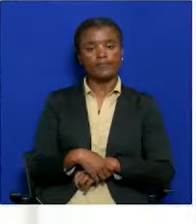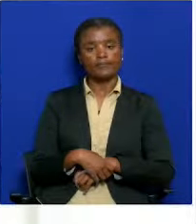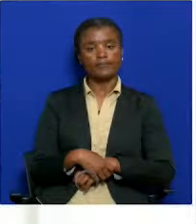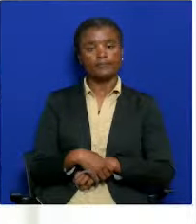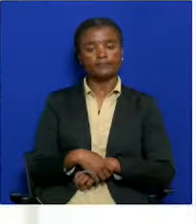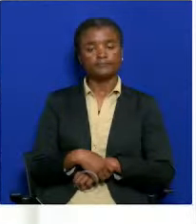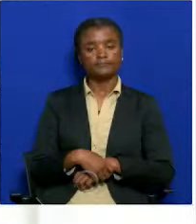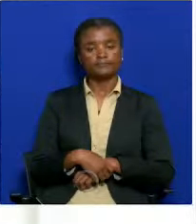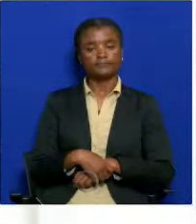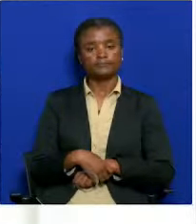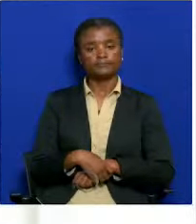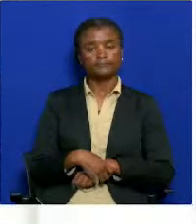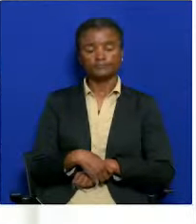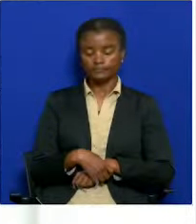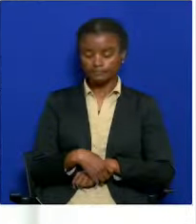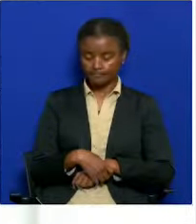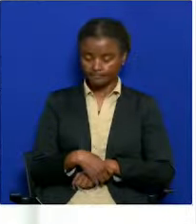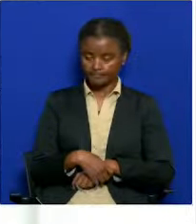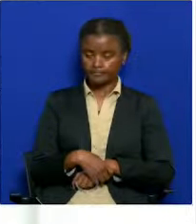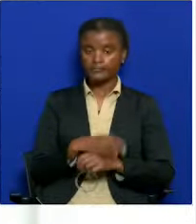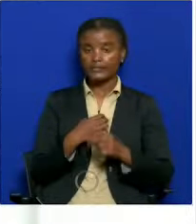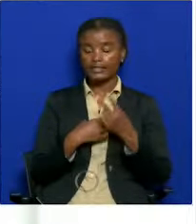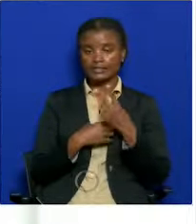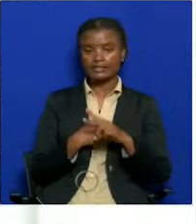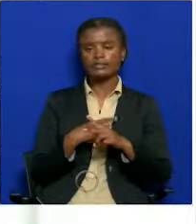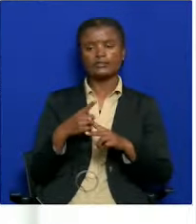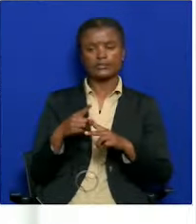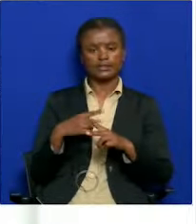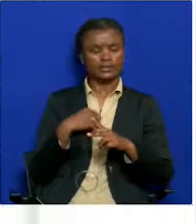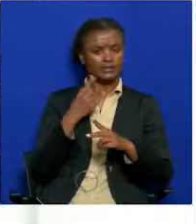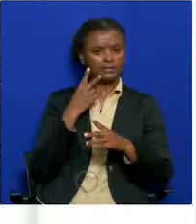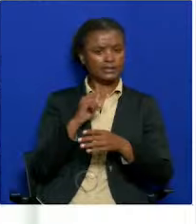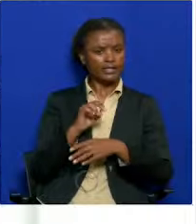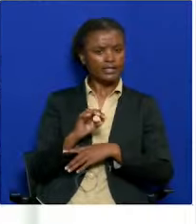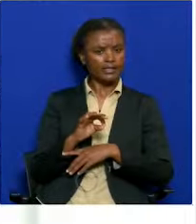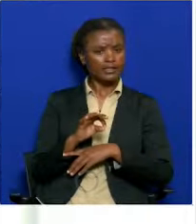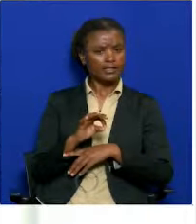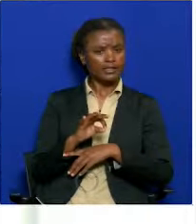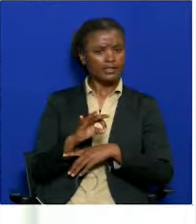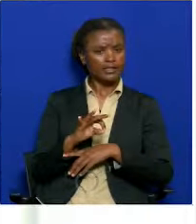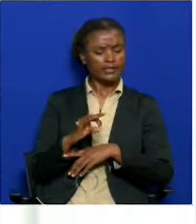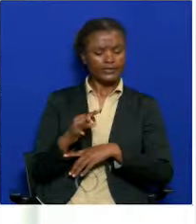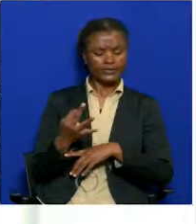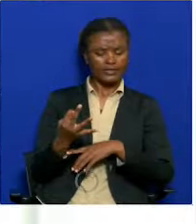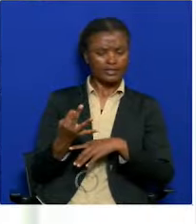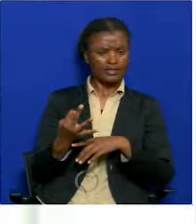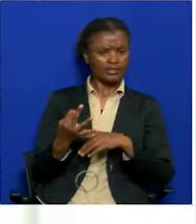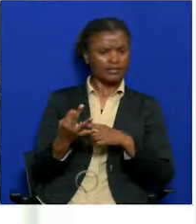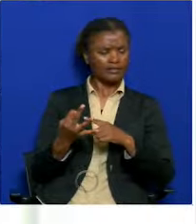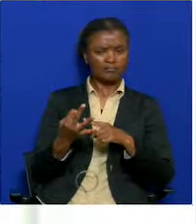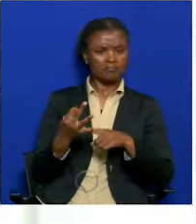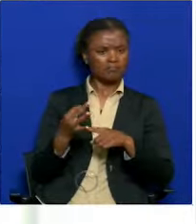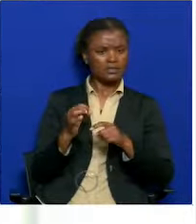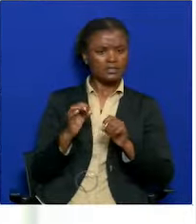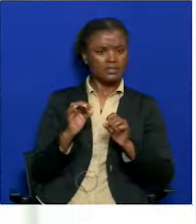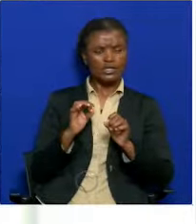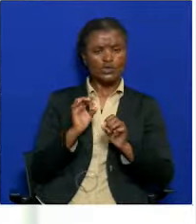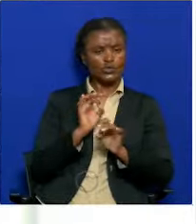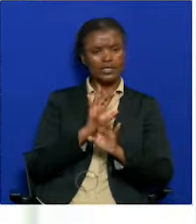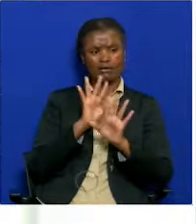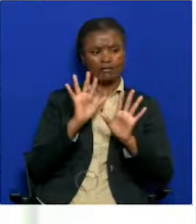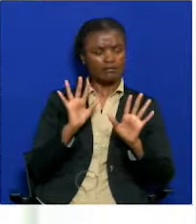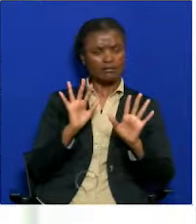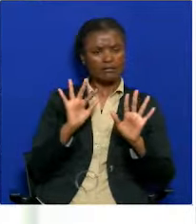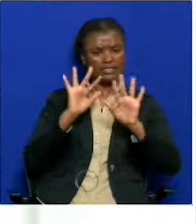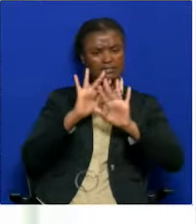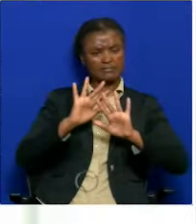I see, but except the 3 is blurry. Chat 3 Chat